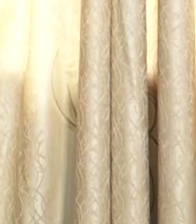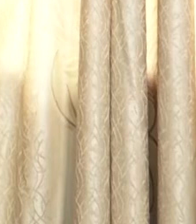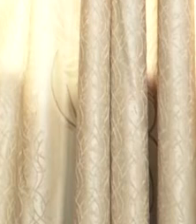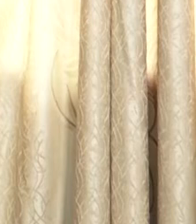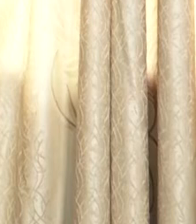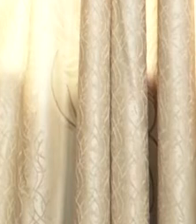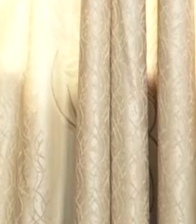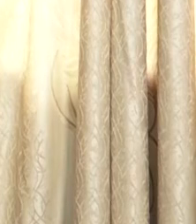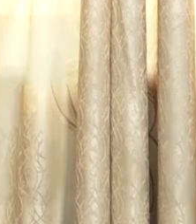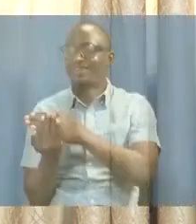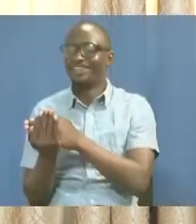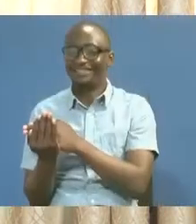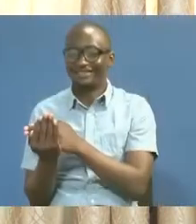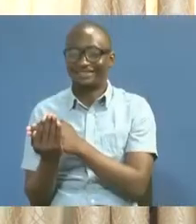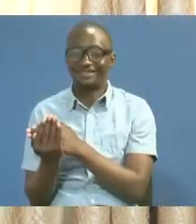Good morning.